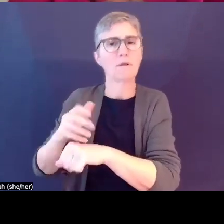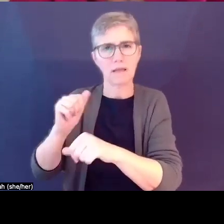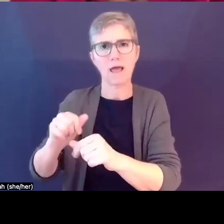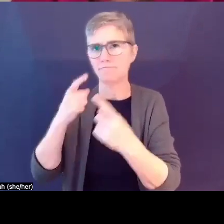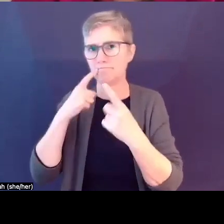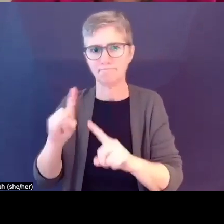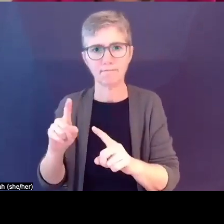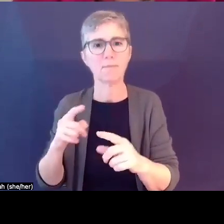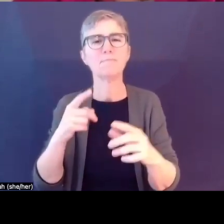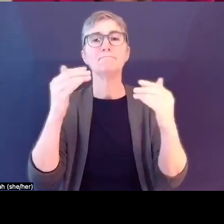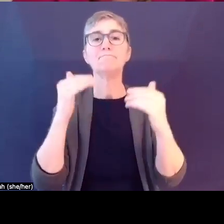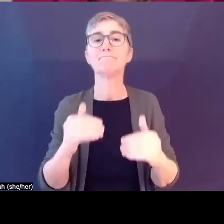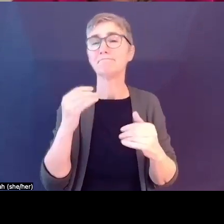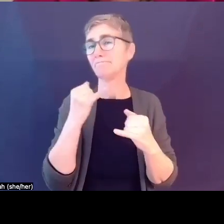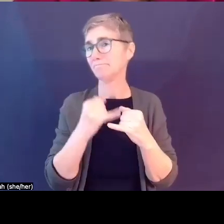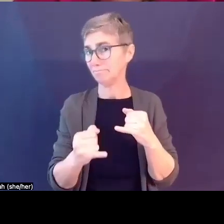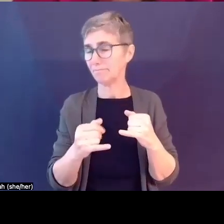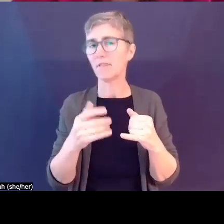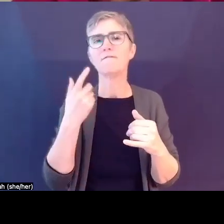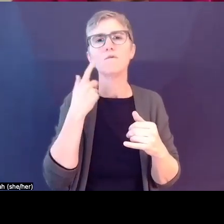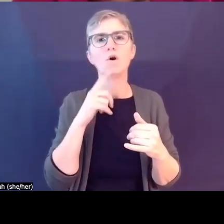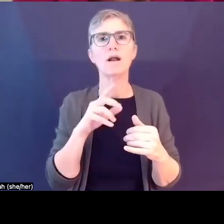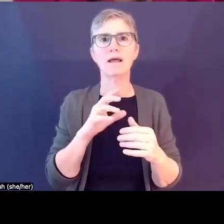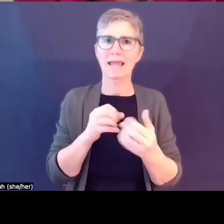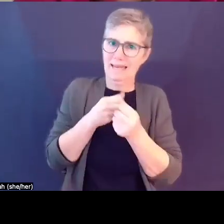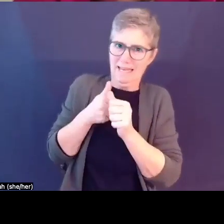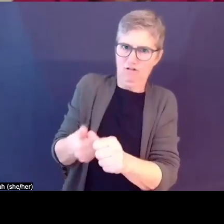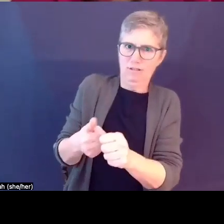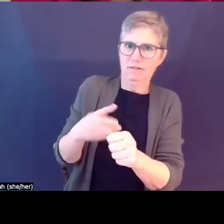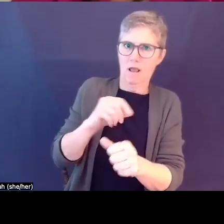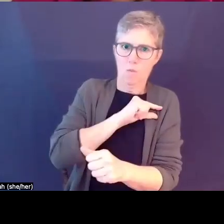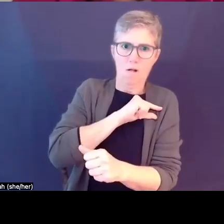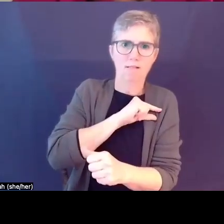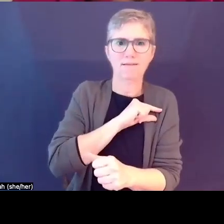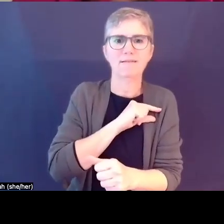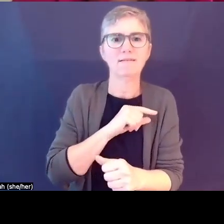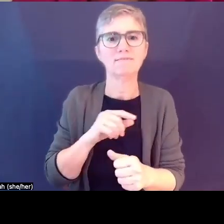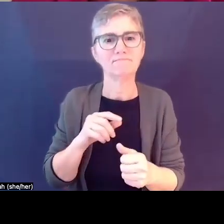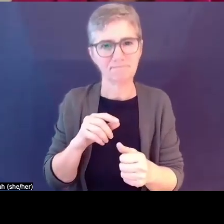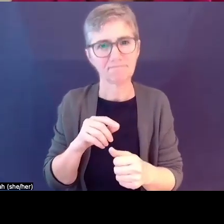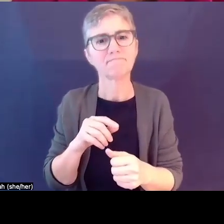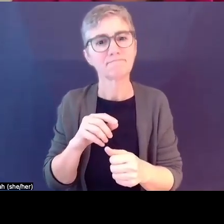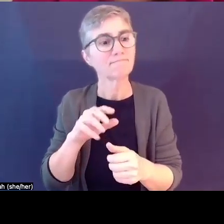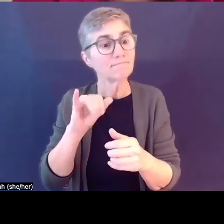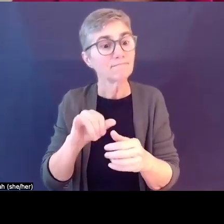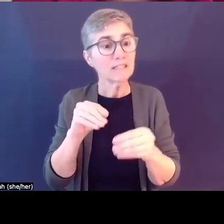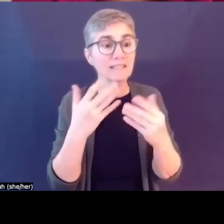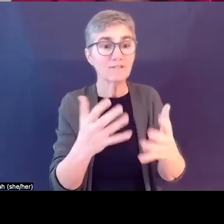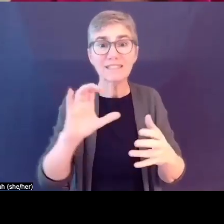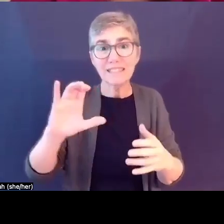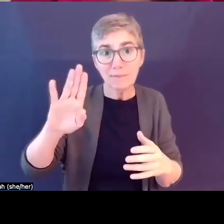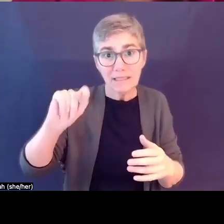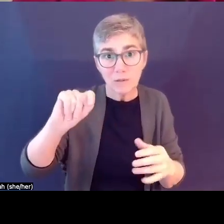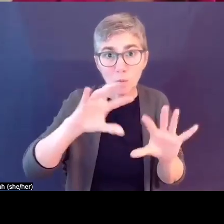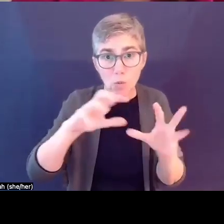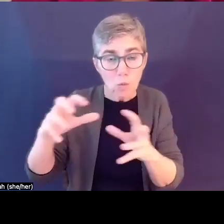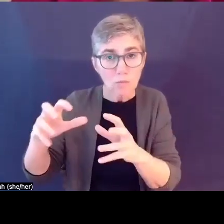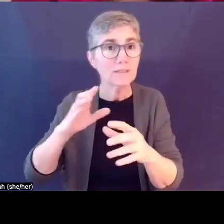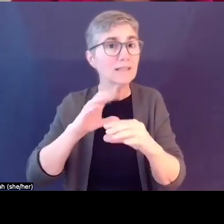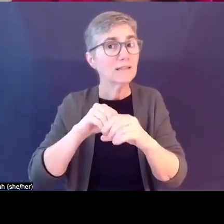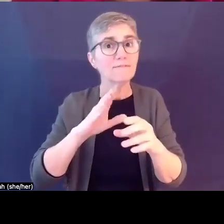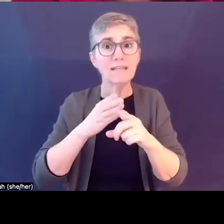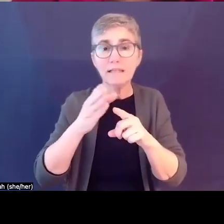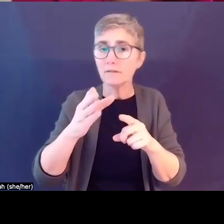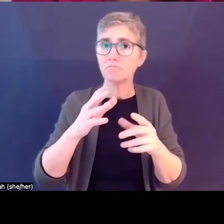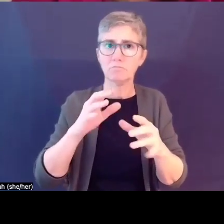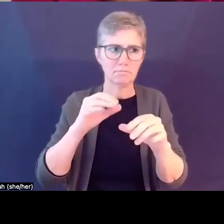centers' adherence and implementation quality via direct observations of facilitators delivering CBT groups in the field to measure whether they